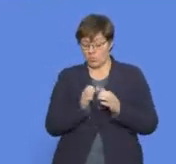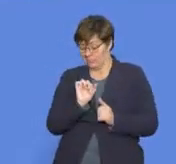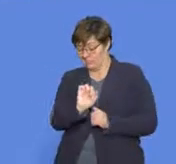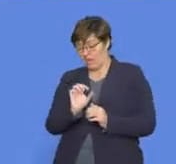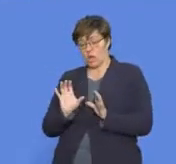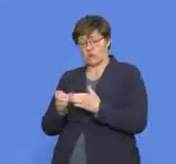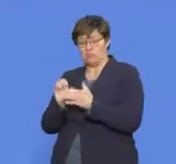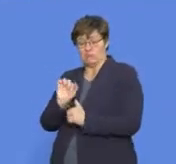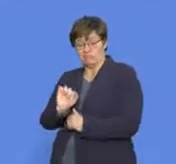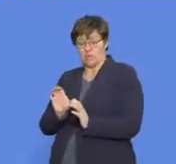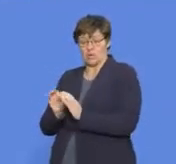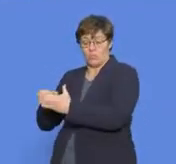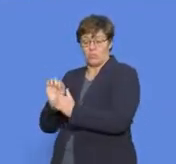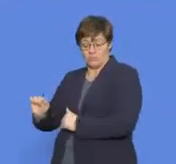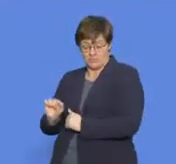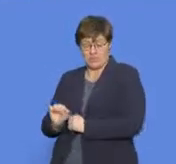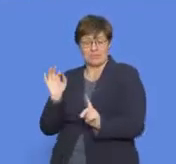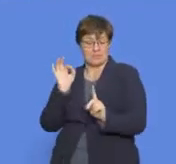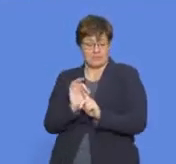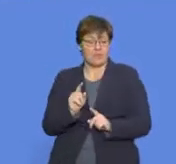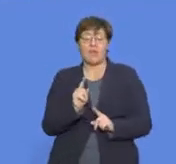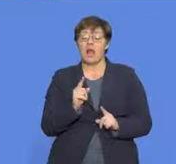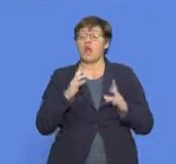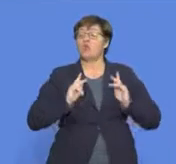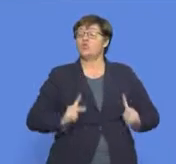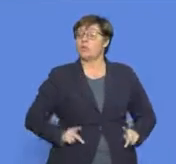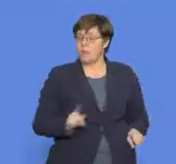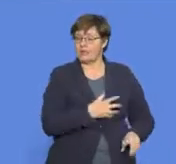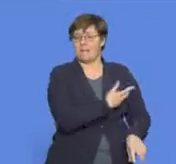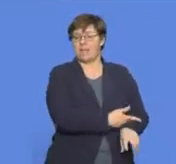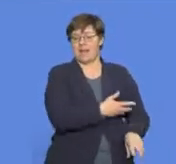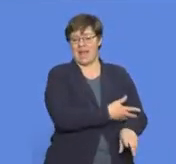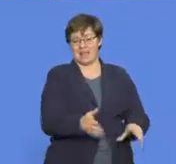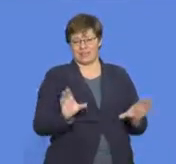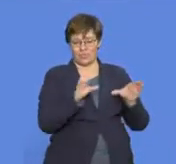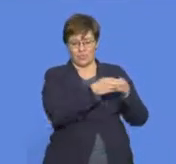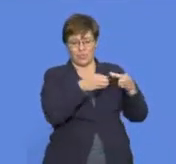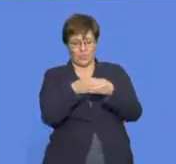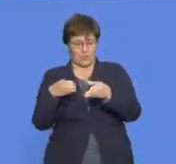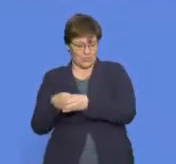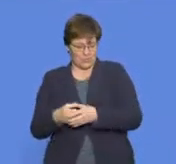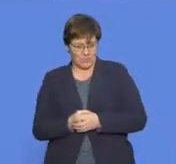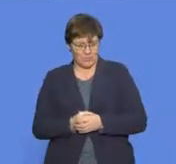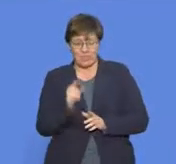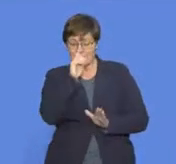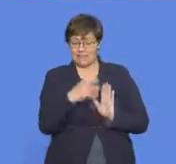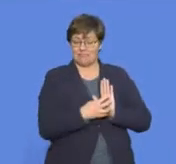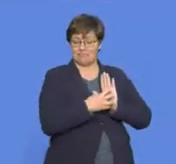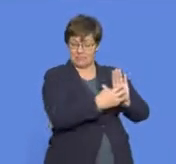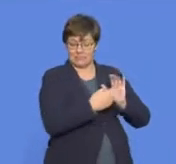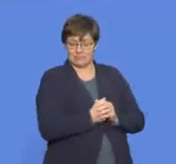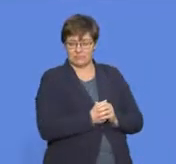different categories. And a very good example of that in humans is blood groups. So if we have a look at the